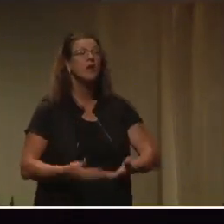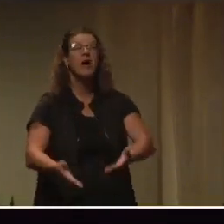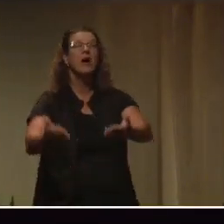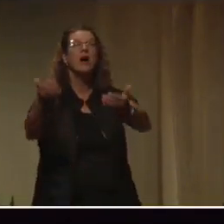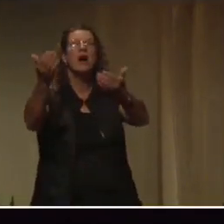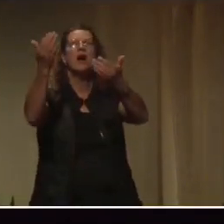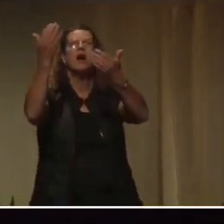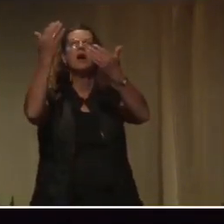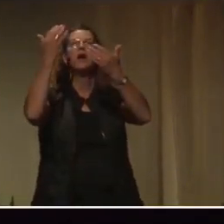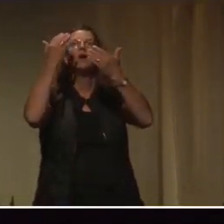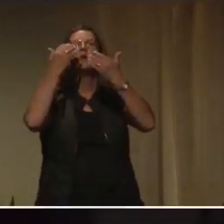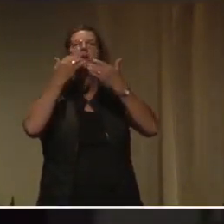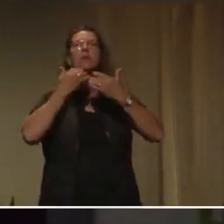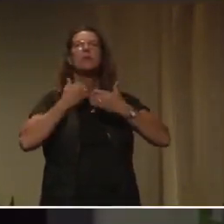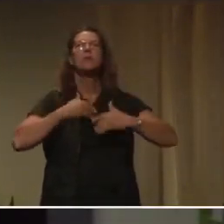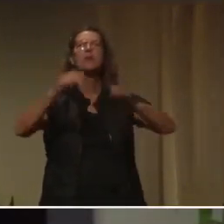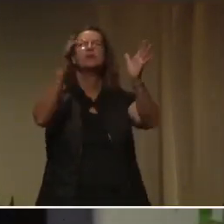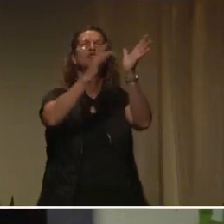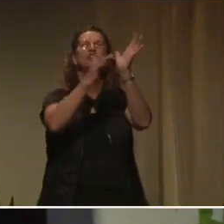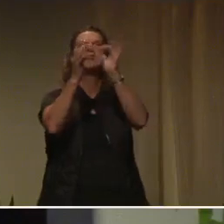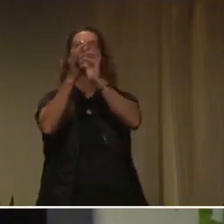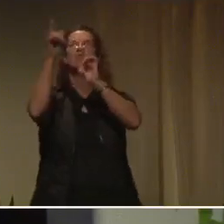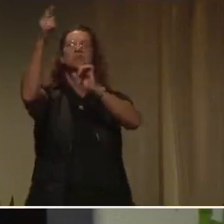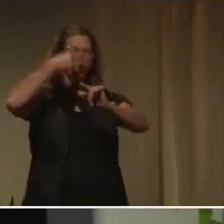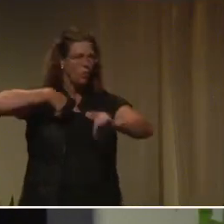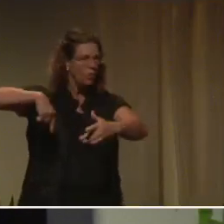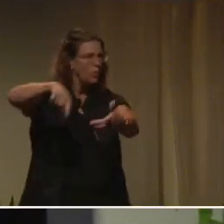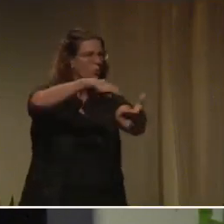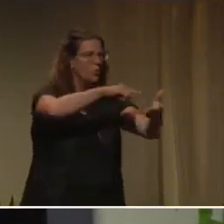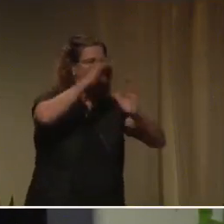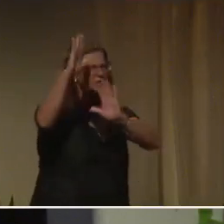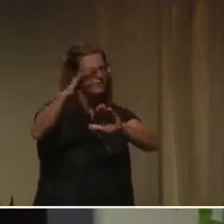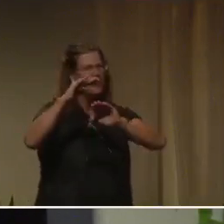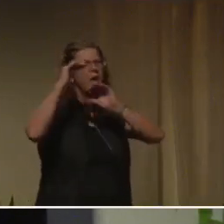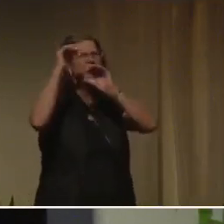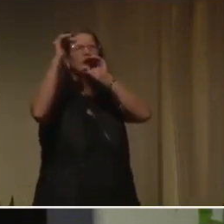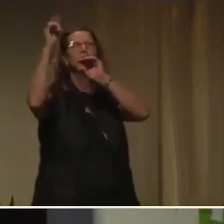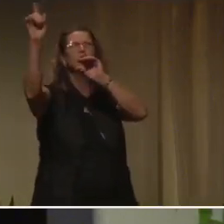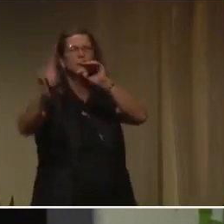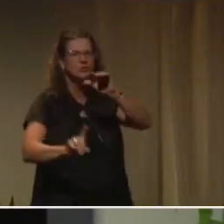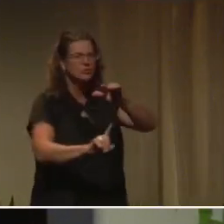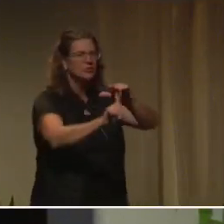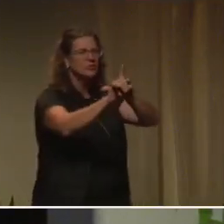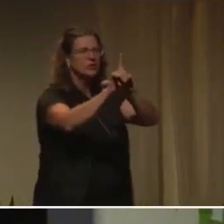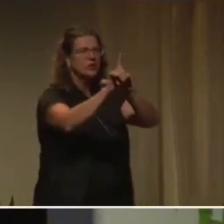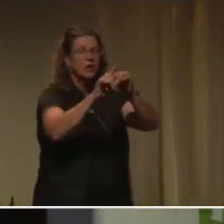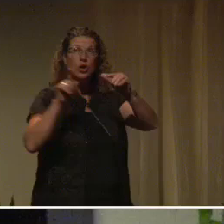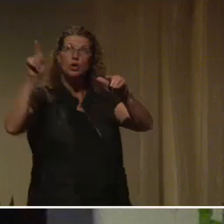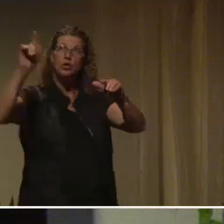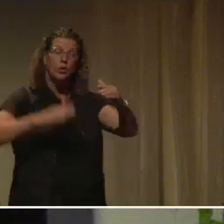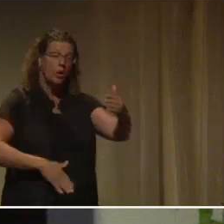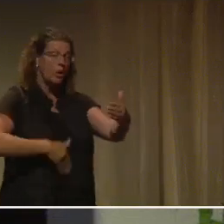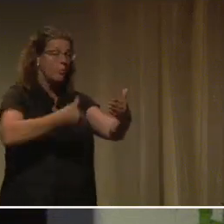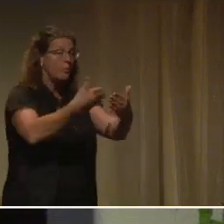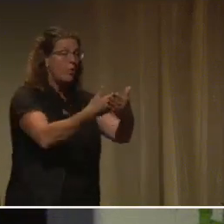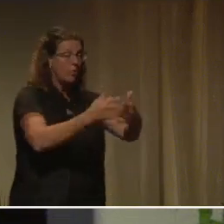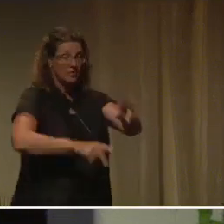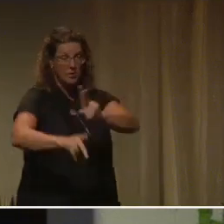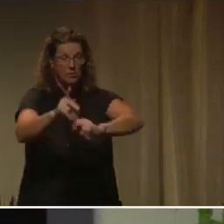Thou long expected Jesus born to set